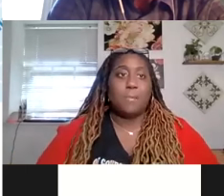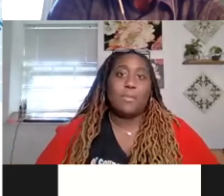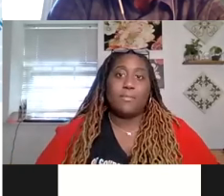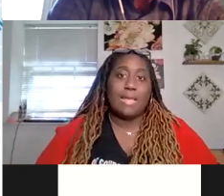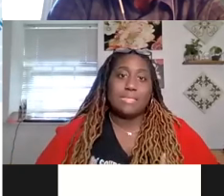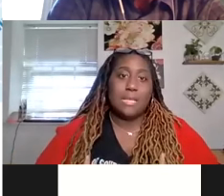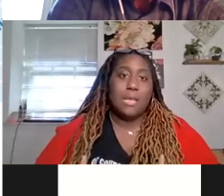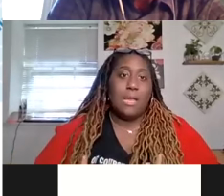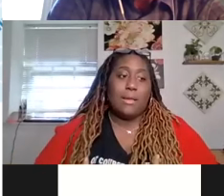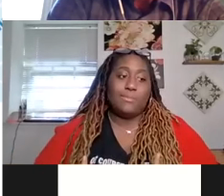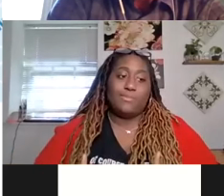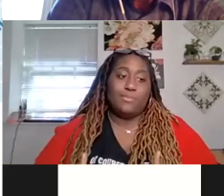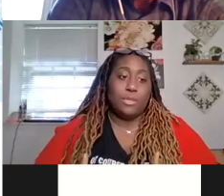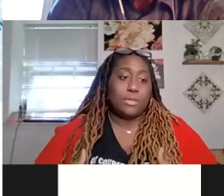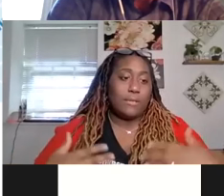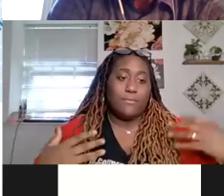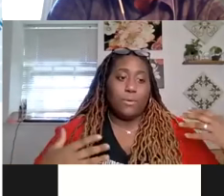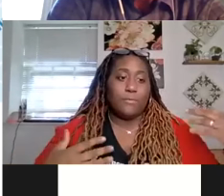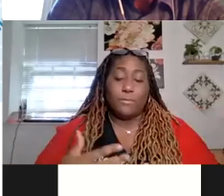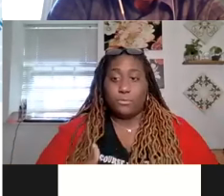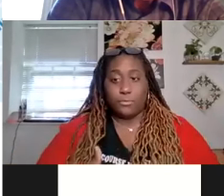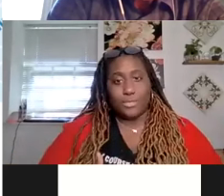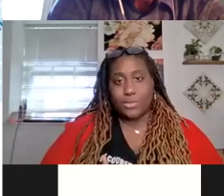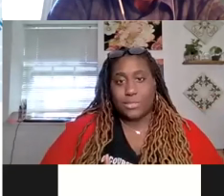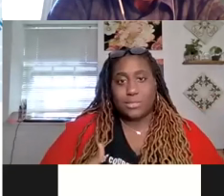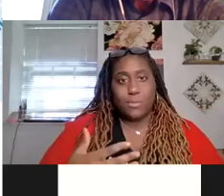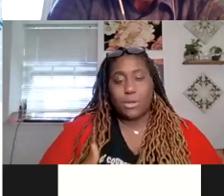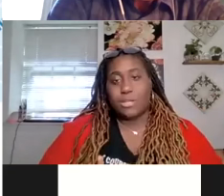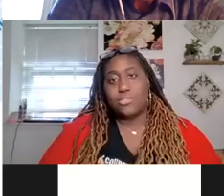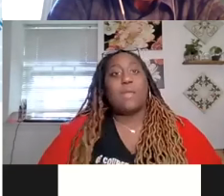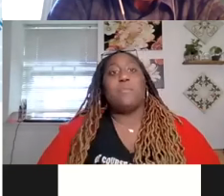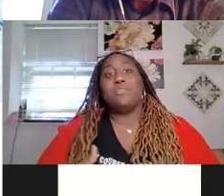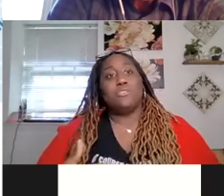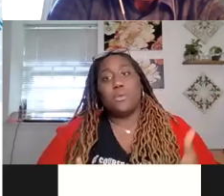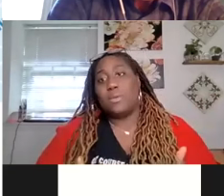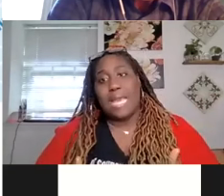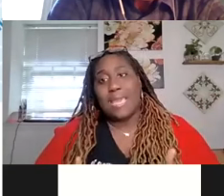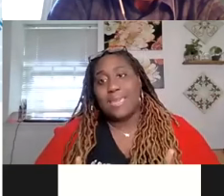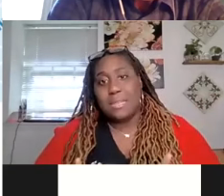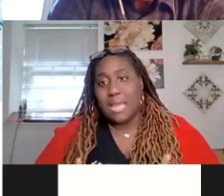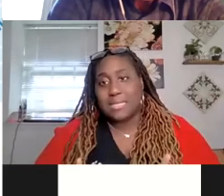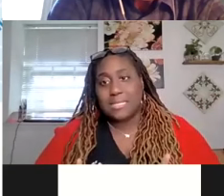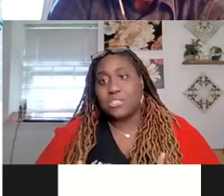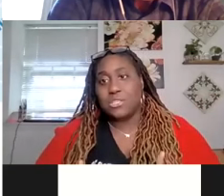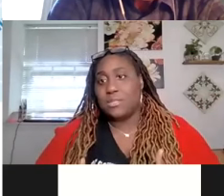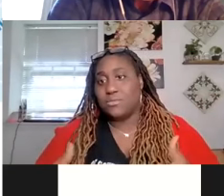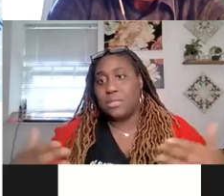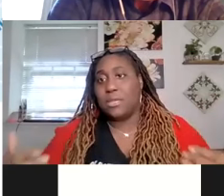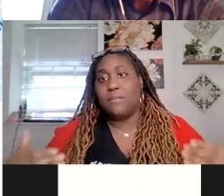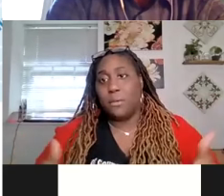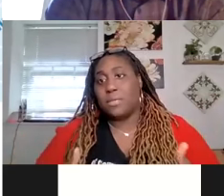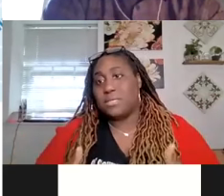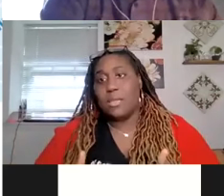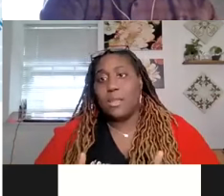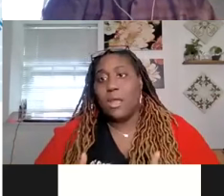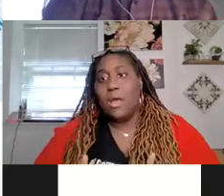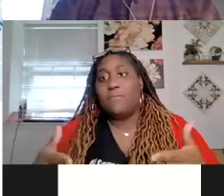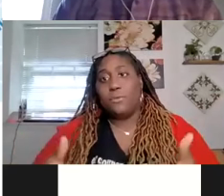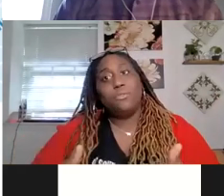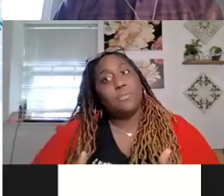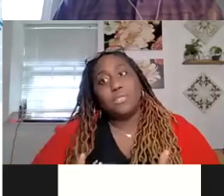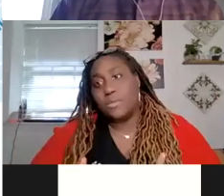for something that's looking for food resources, then we're going to try to make sure that we tie in the next session that's really going to focus